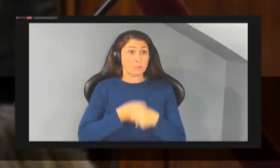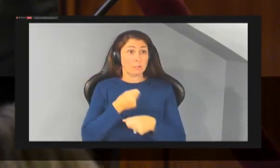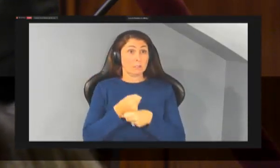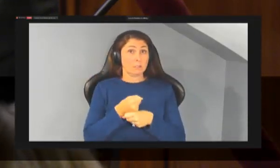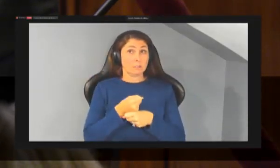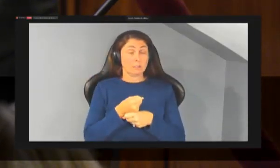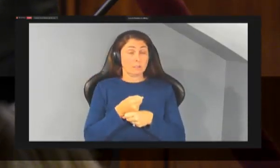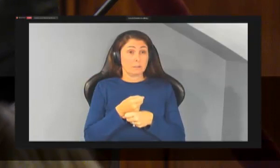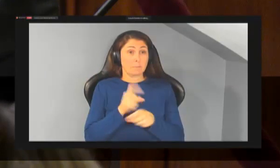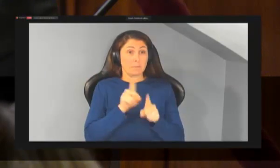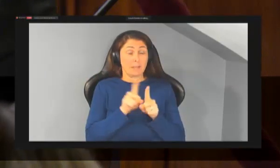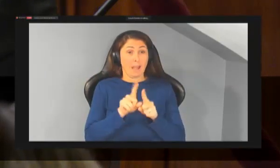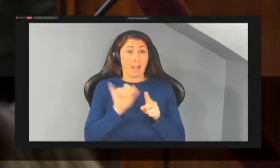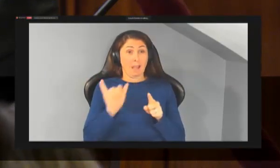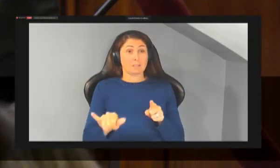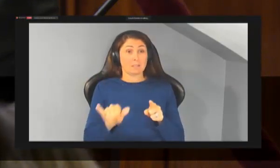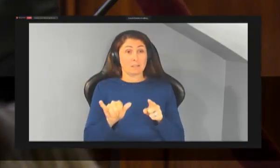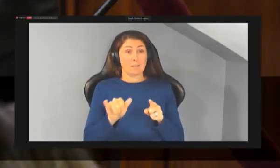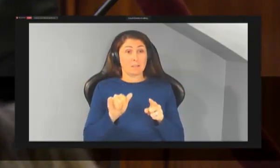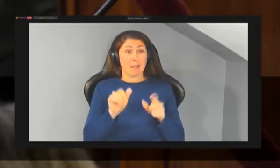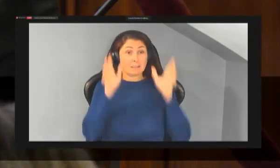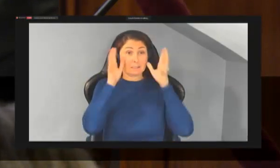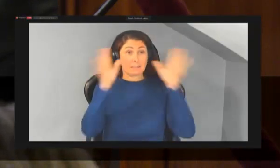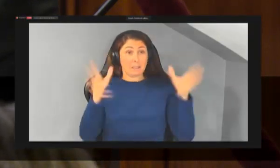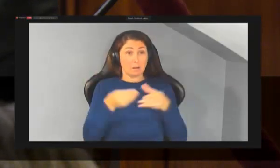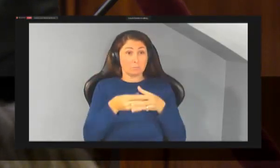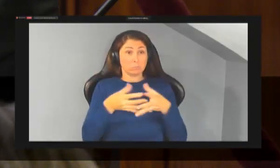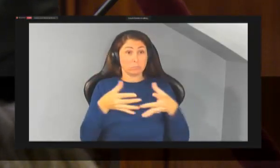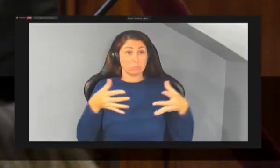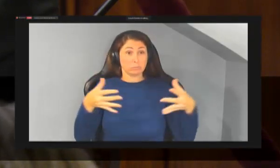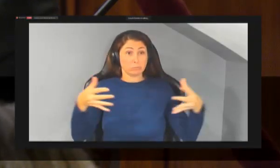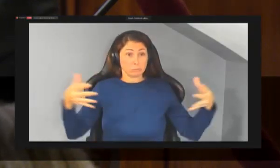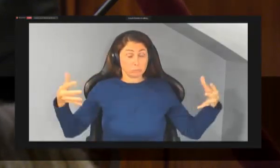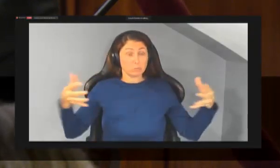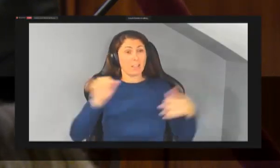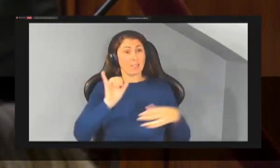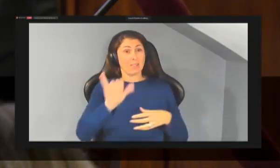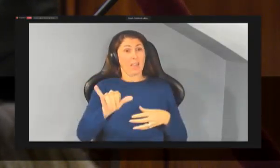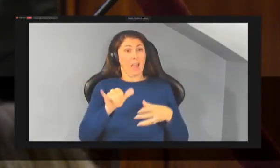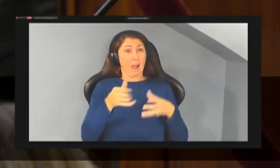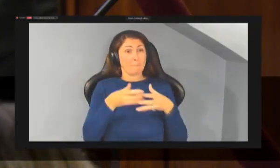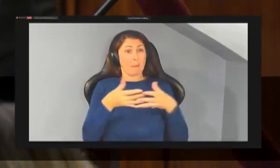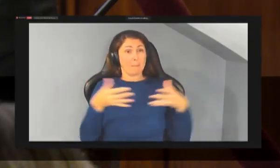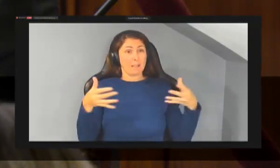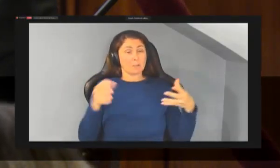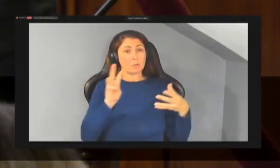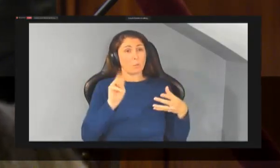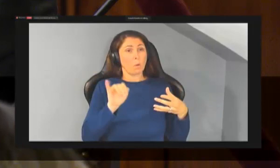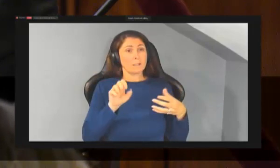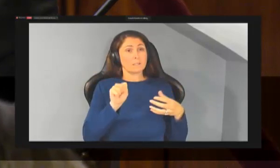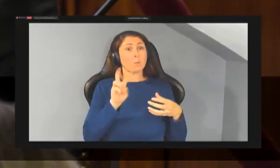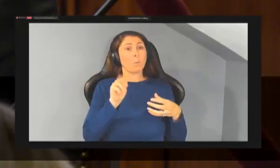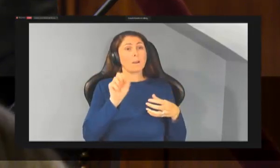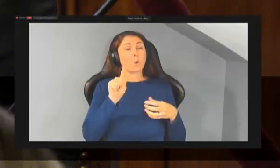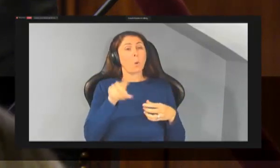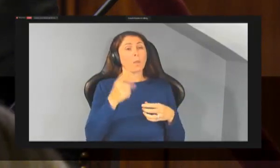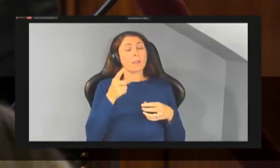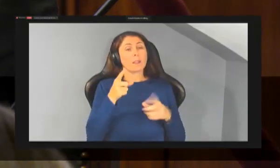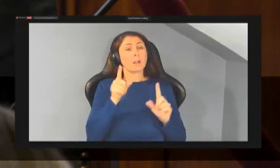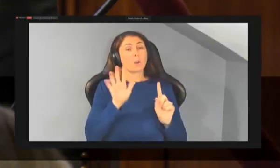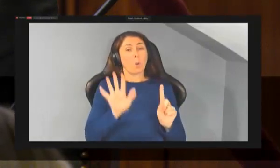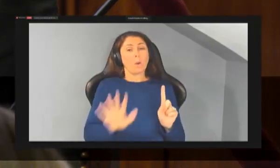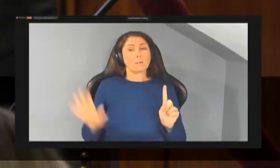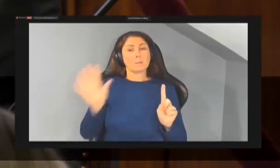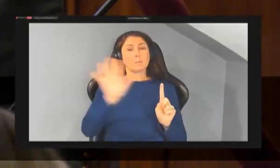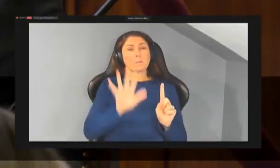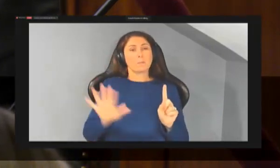as the population has grown for a long time, that population was mainly growing in suburban and outer ring communities and